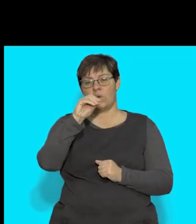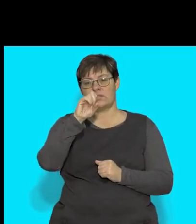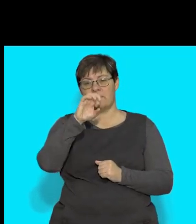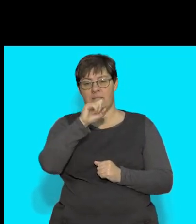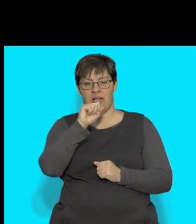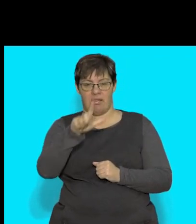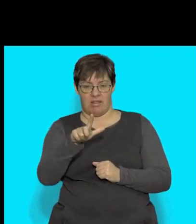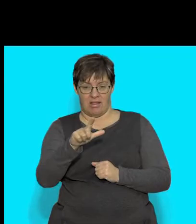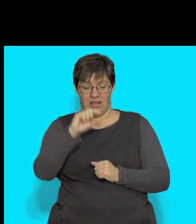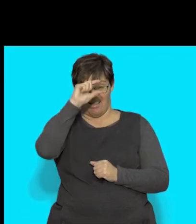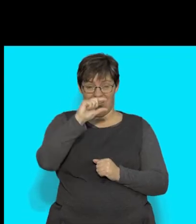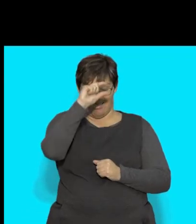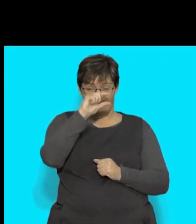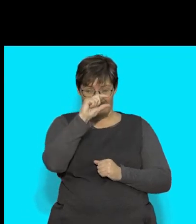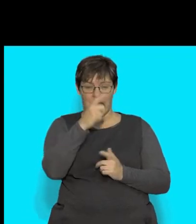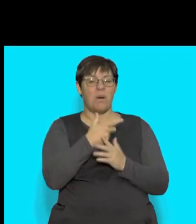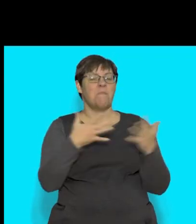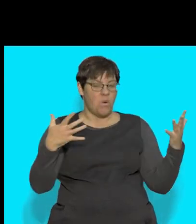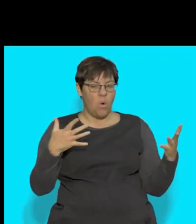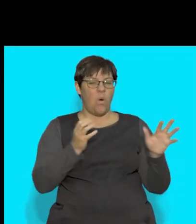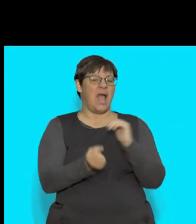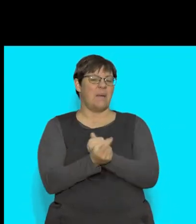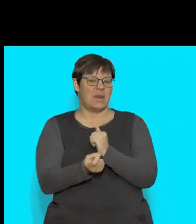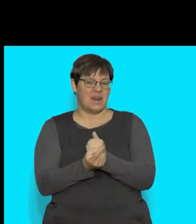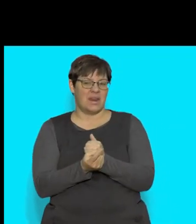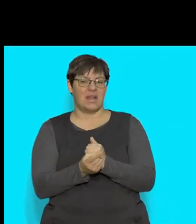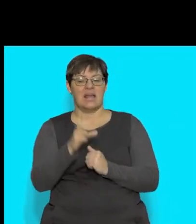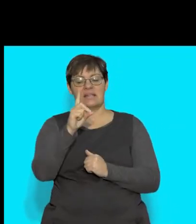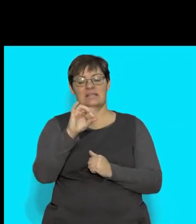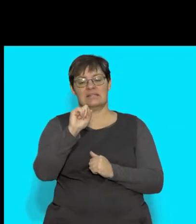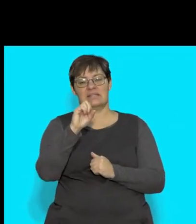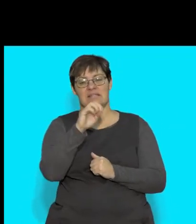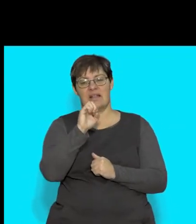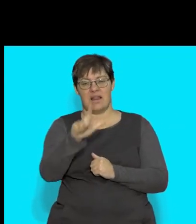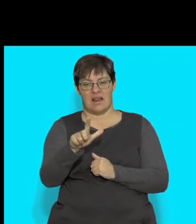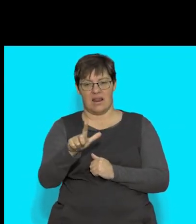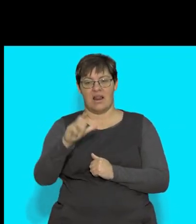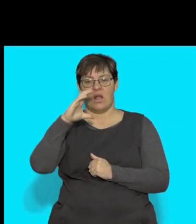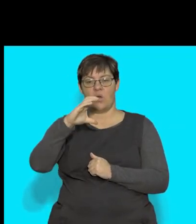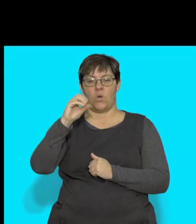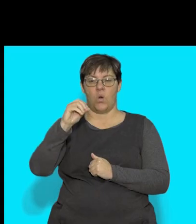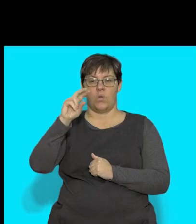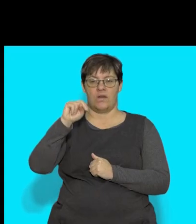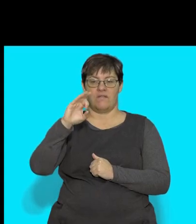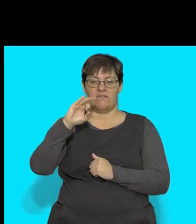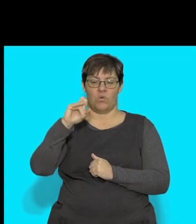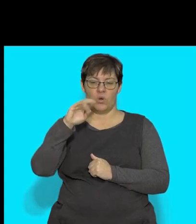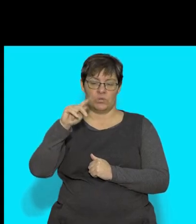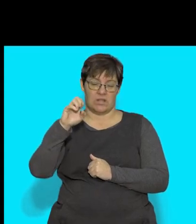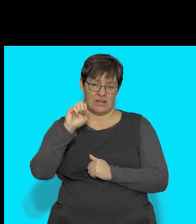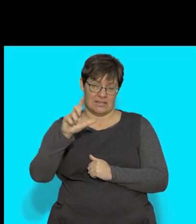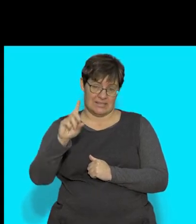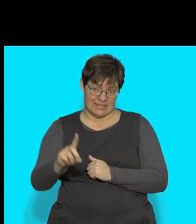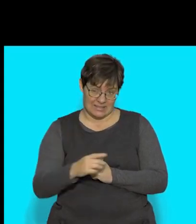tubule, but it usually happens a lot more in the distal convoluted tubule. That's where it's